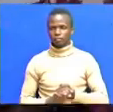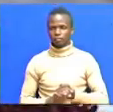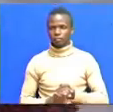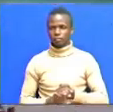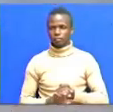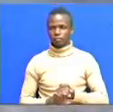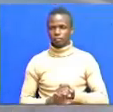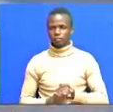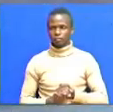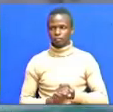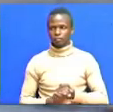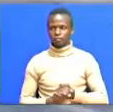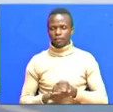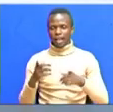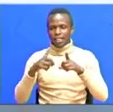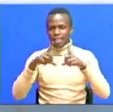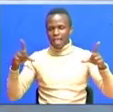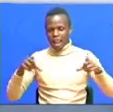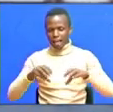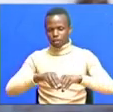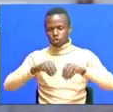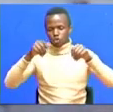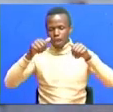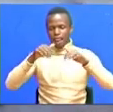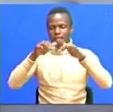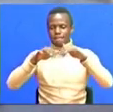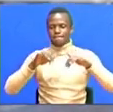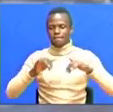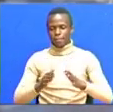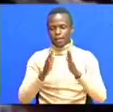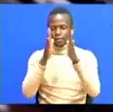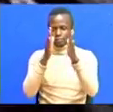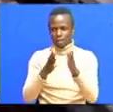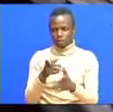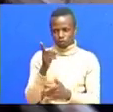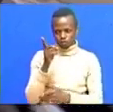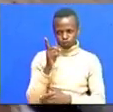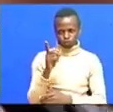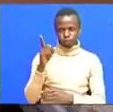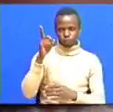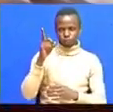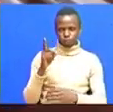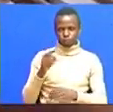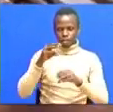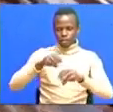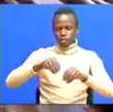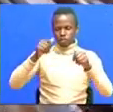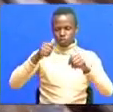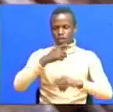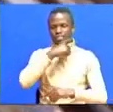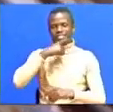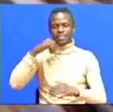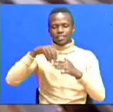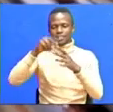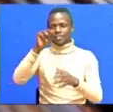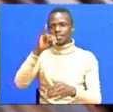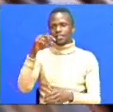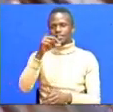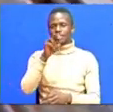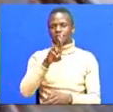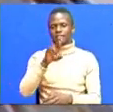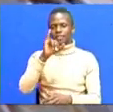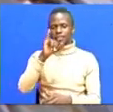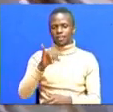Tomalio has learned skills in soilless farming. The increased frequency of drought in Nigeria has contributed to